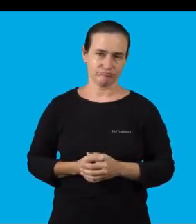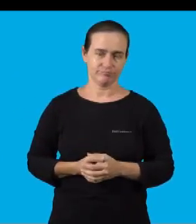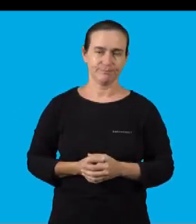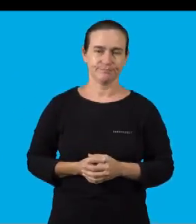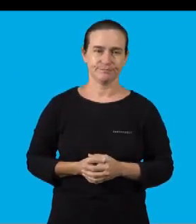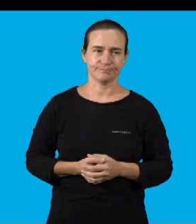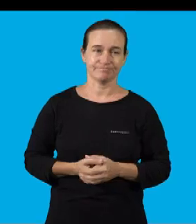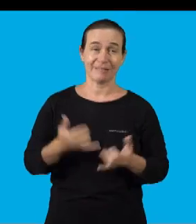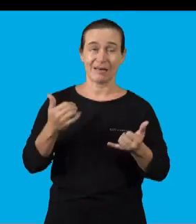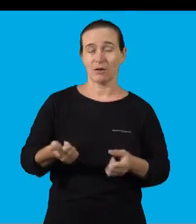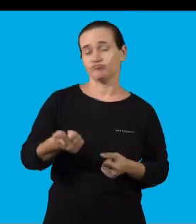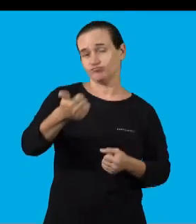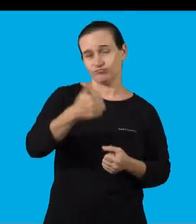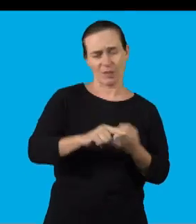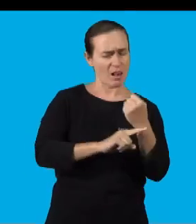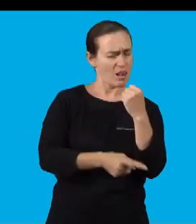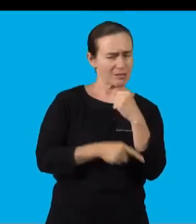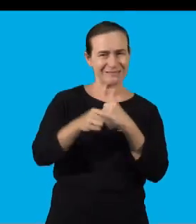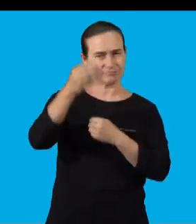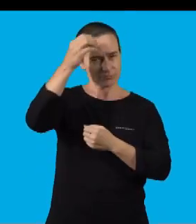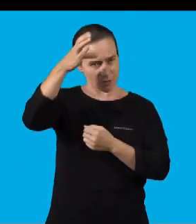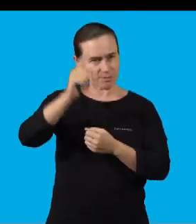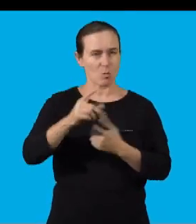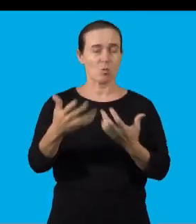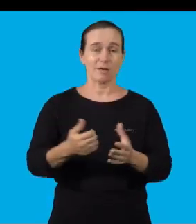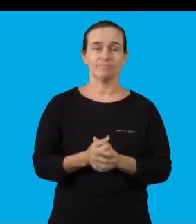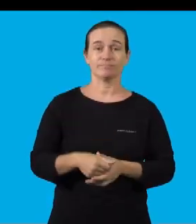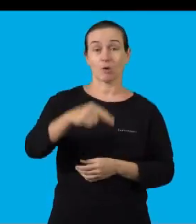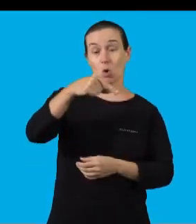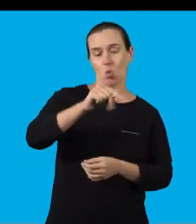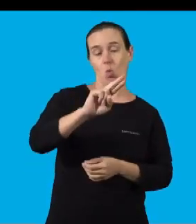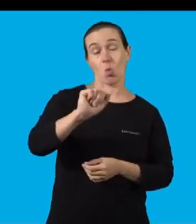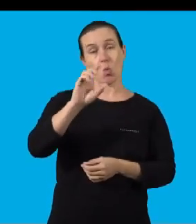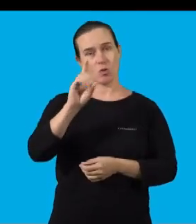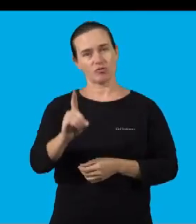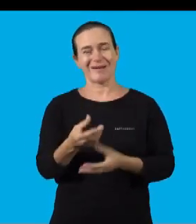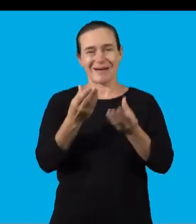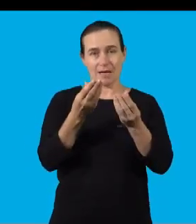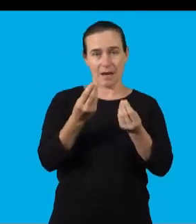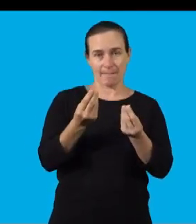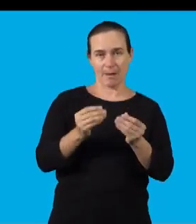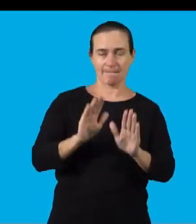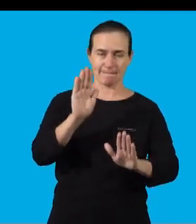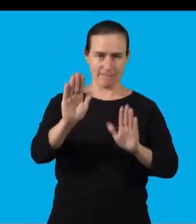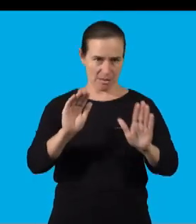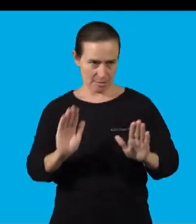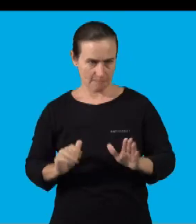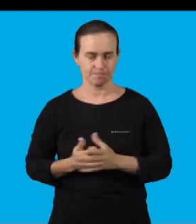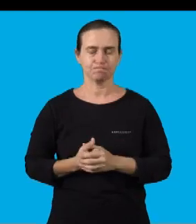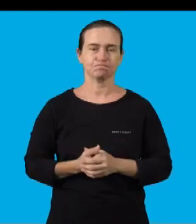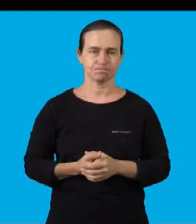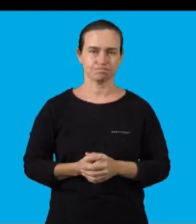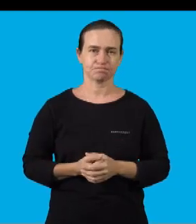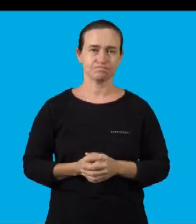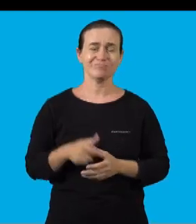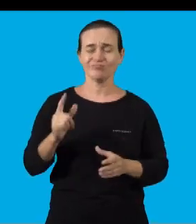move over to the last concept of our concept map, and that is the quadratic number patterns.